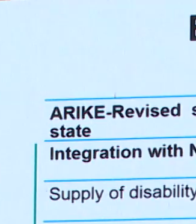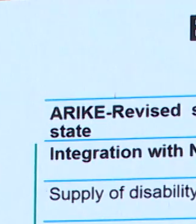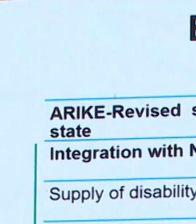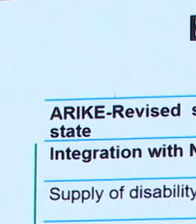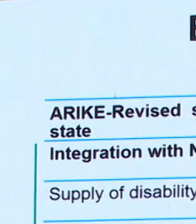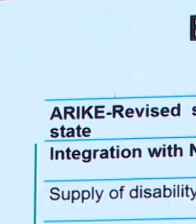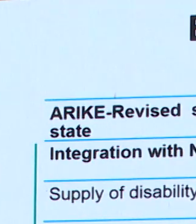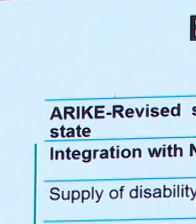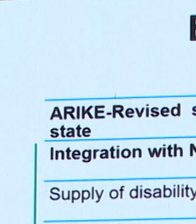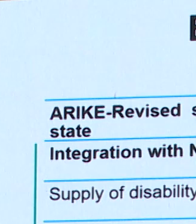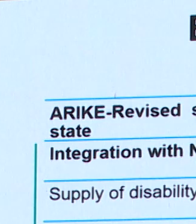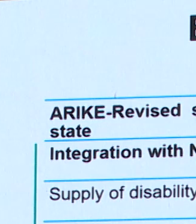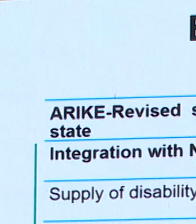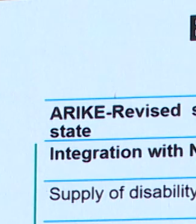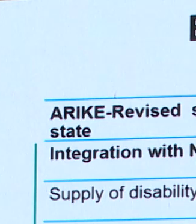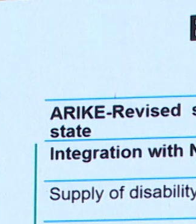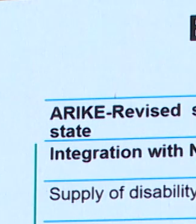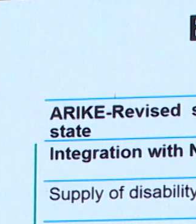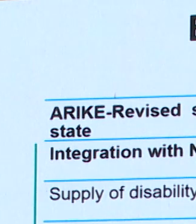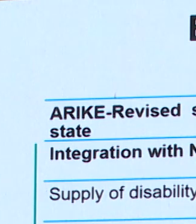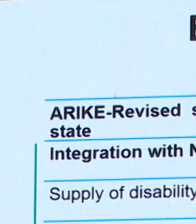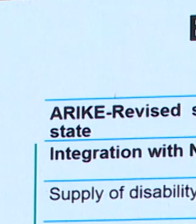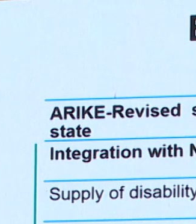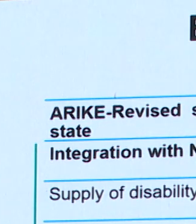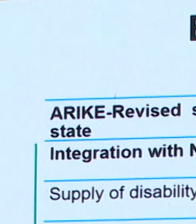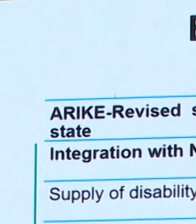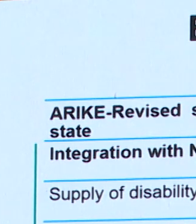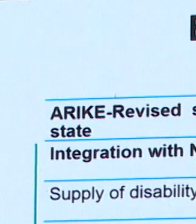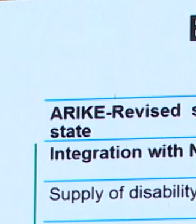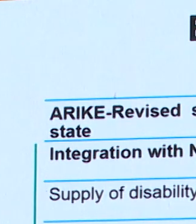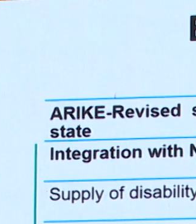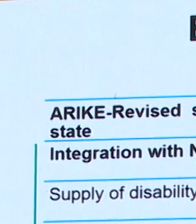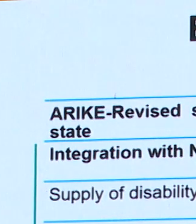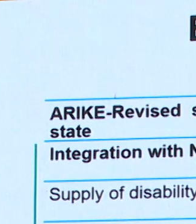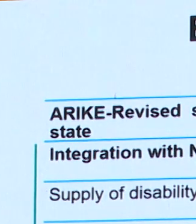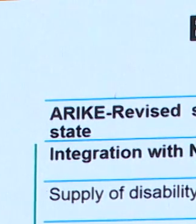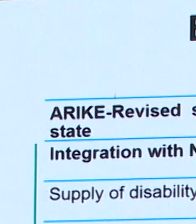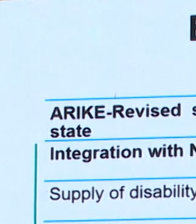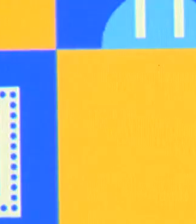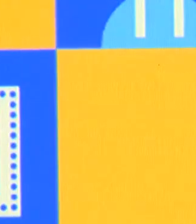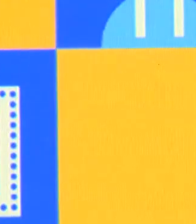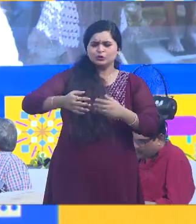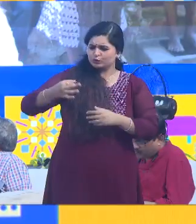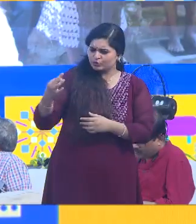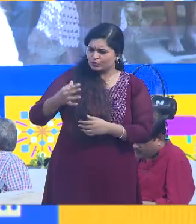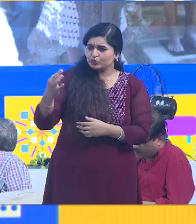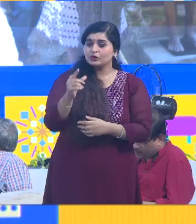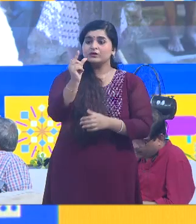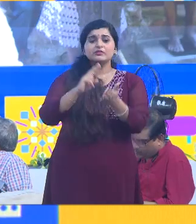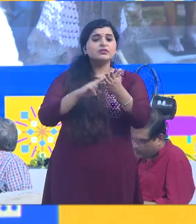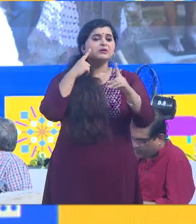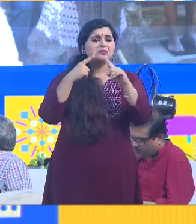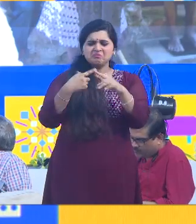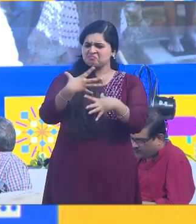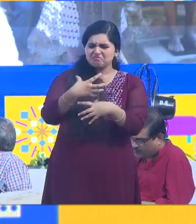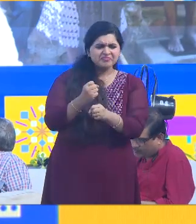The elderly and palliative care program. This has to be revisited again and again. How do we really fine-tune it in terms of the challenges that we have